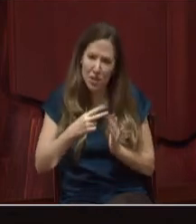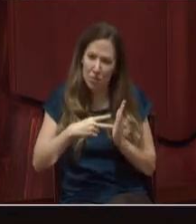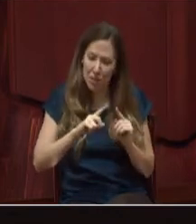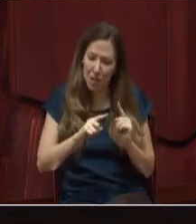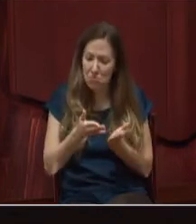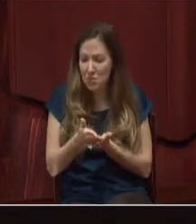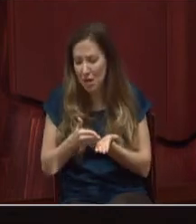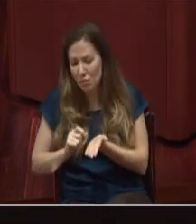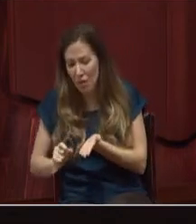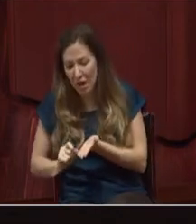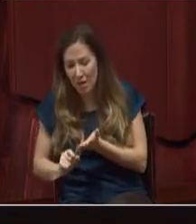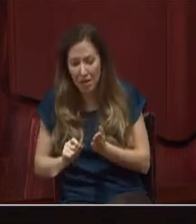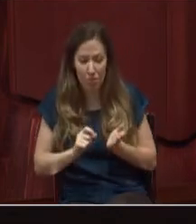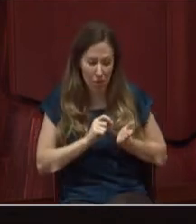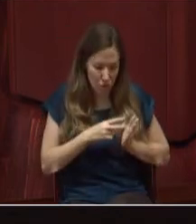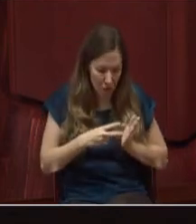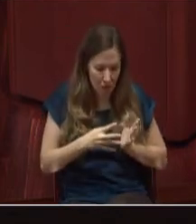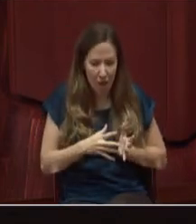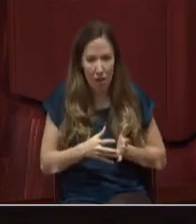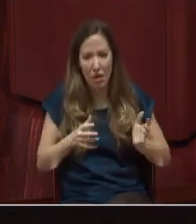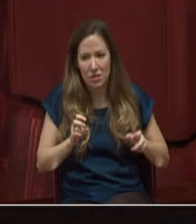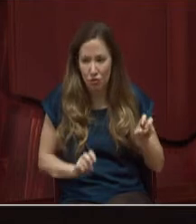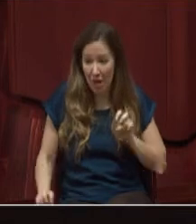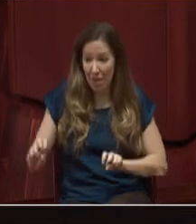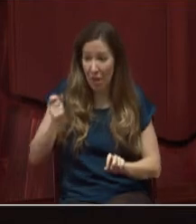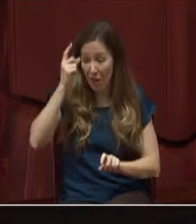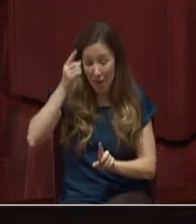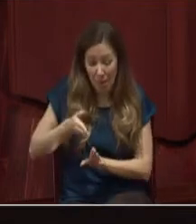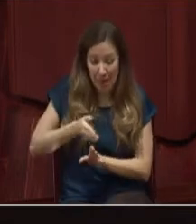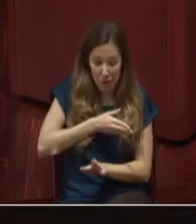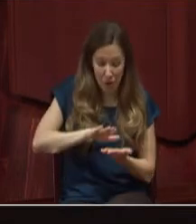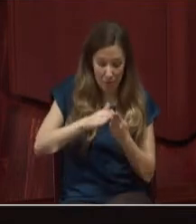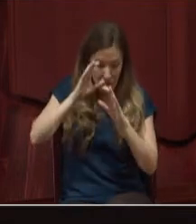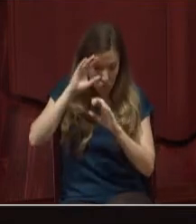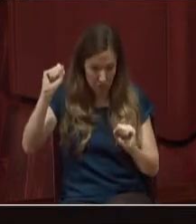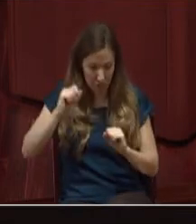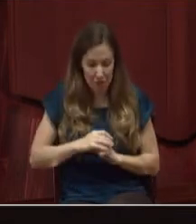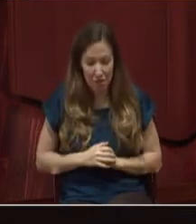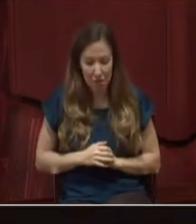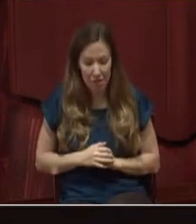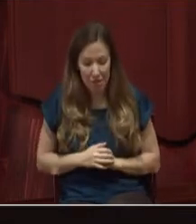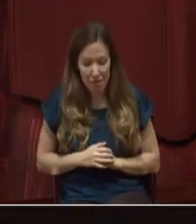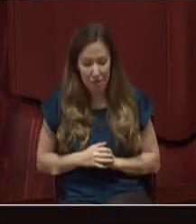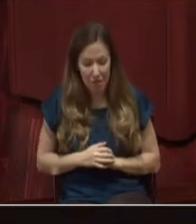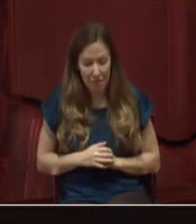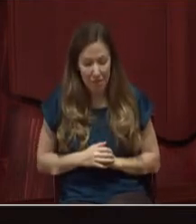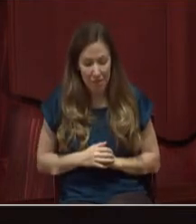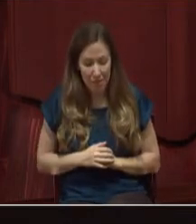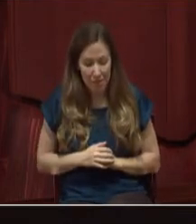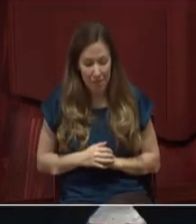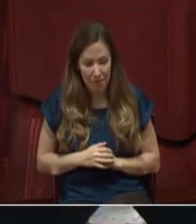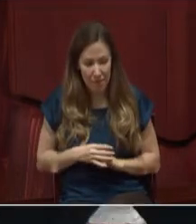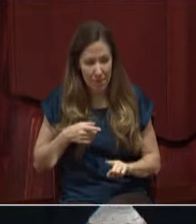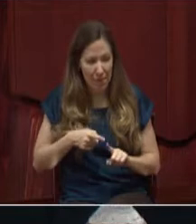writing, and lots of travel before he became president. He had the opportunity to see American